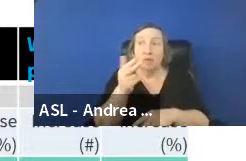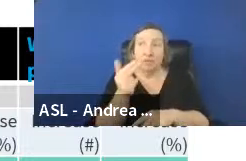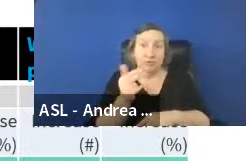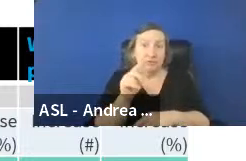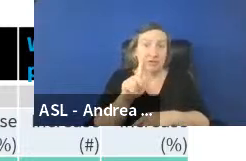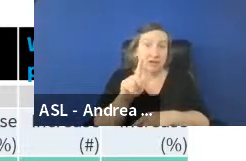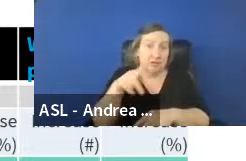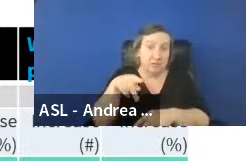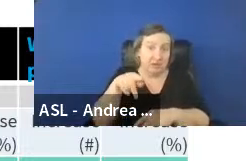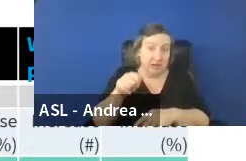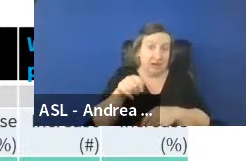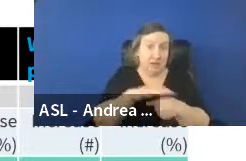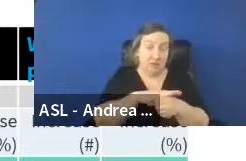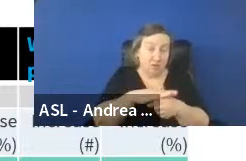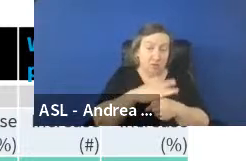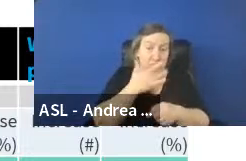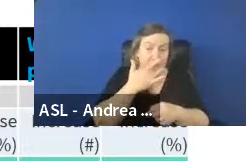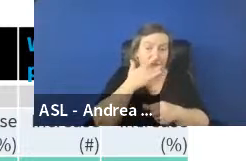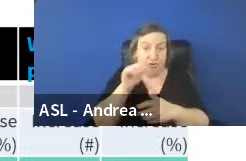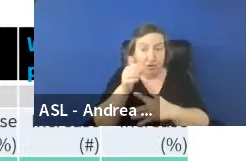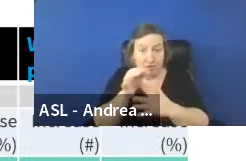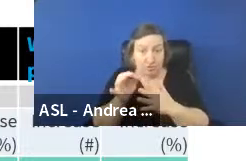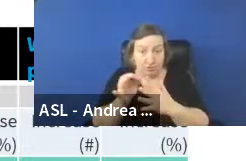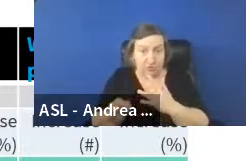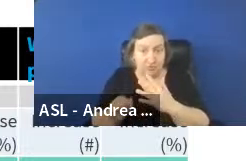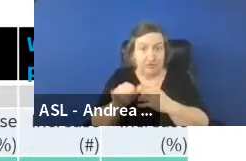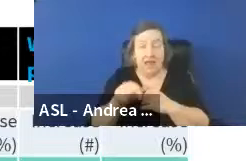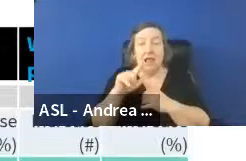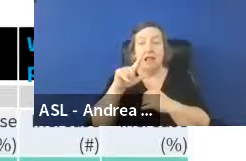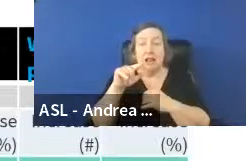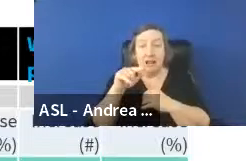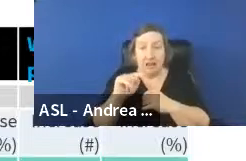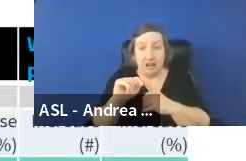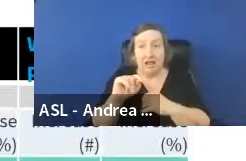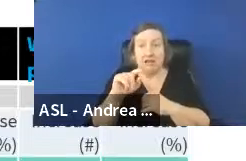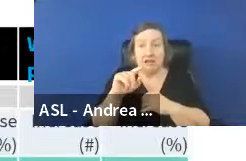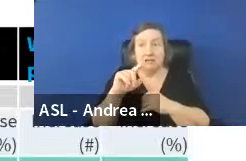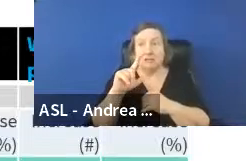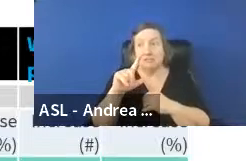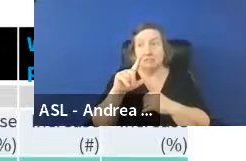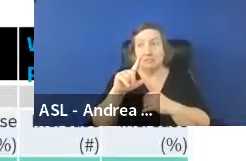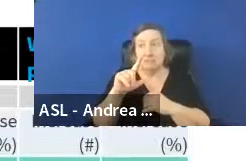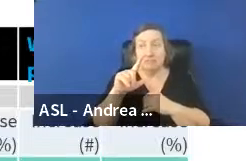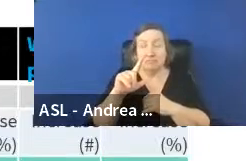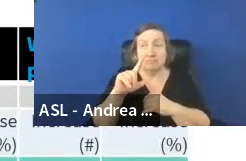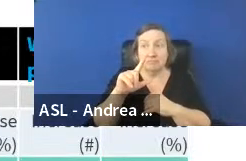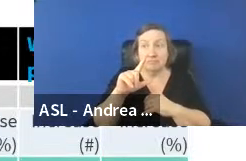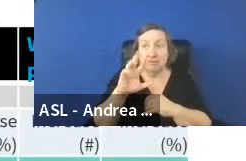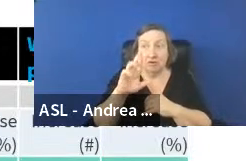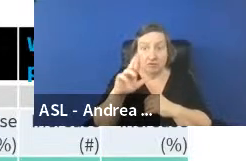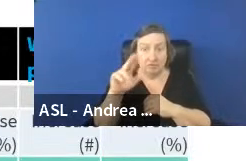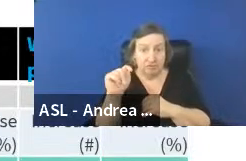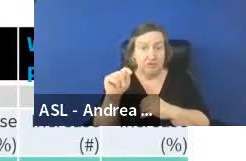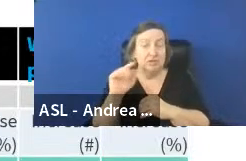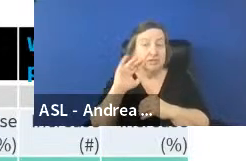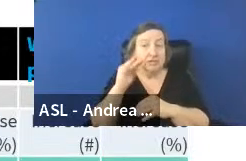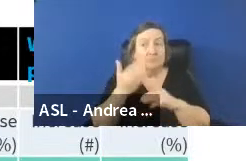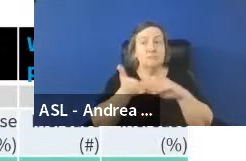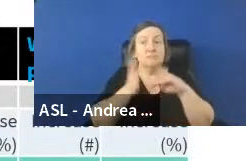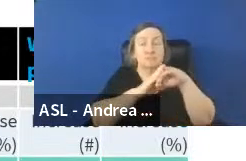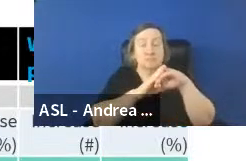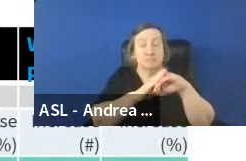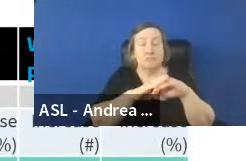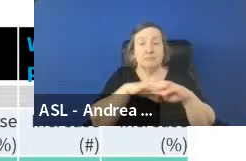LPA, the locally preferred alternative, which was light rail, looked like it improved access to jobs under